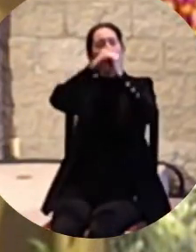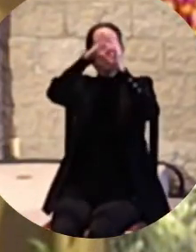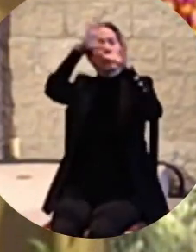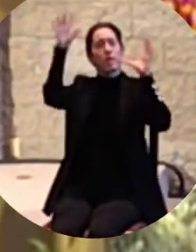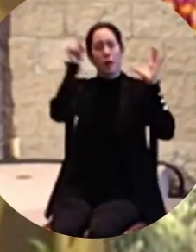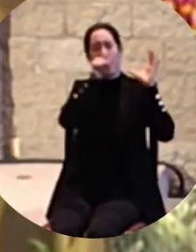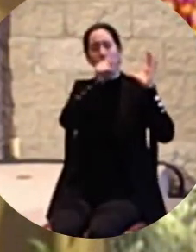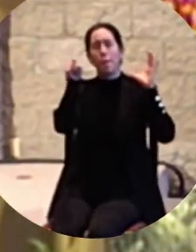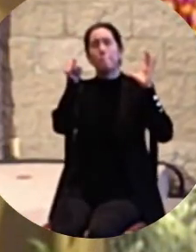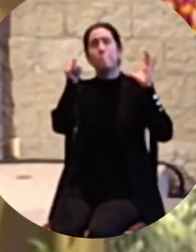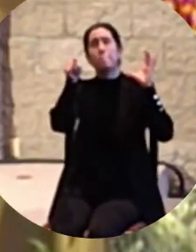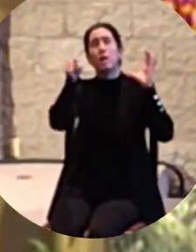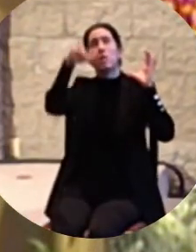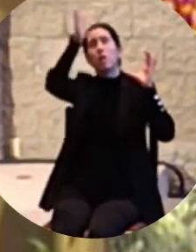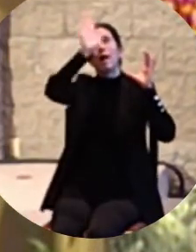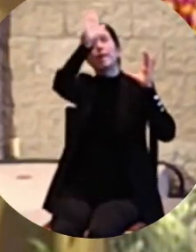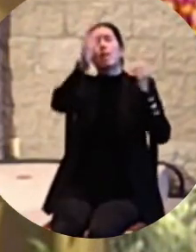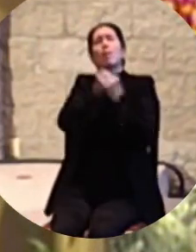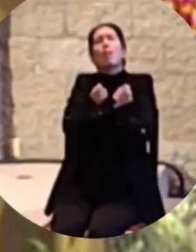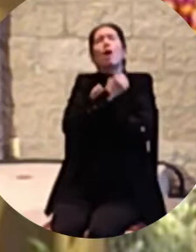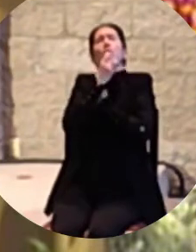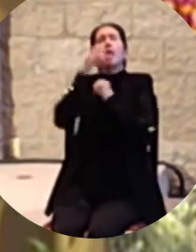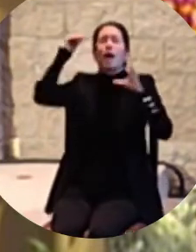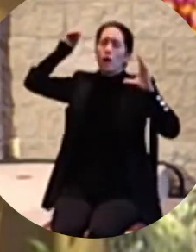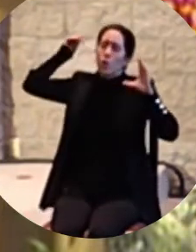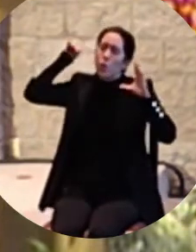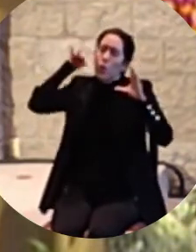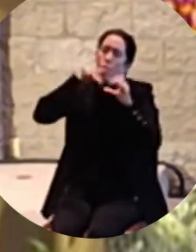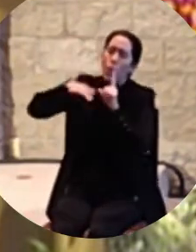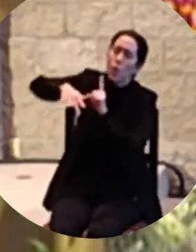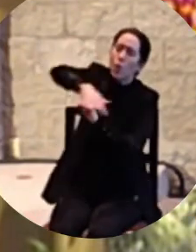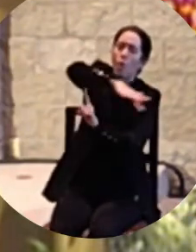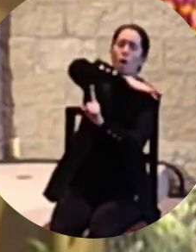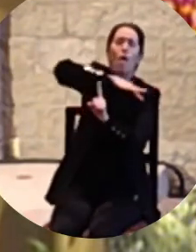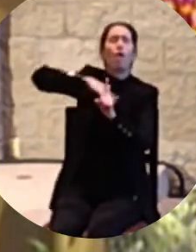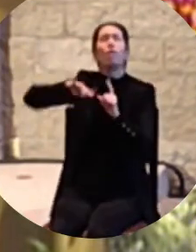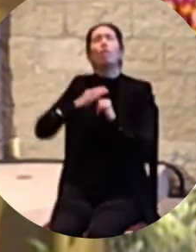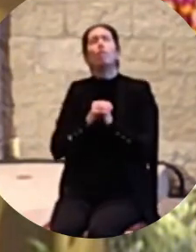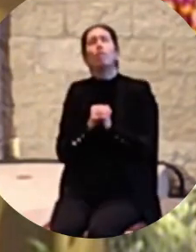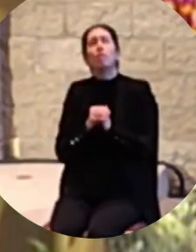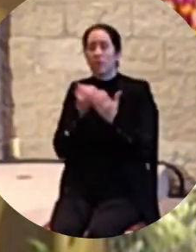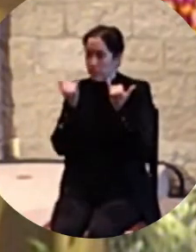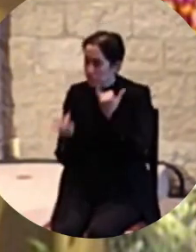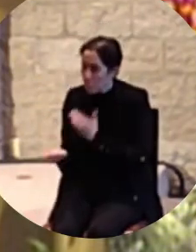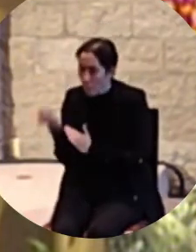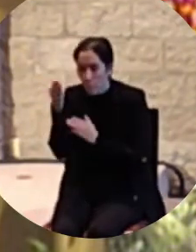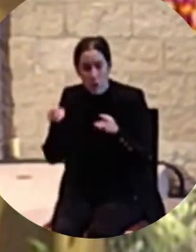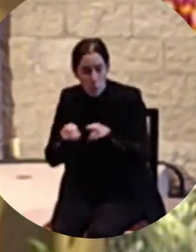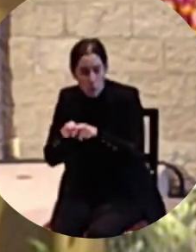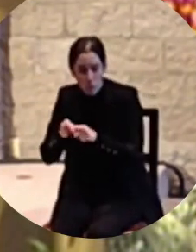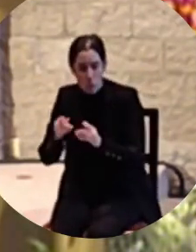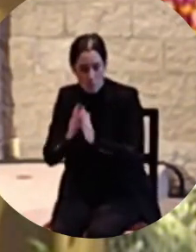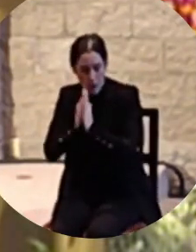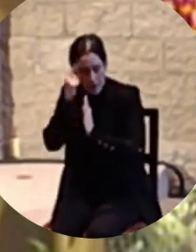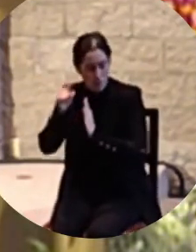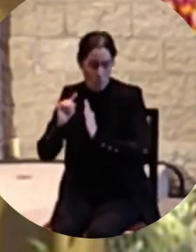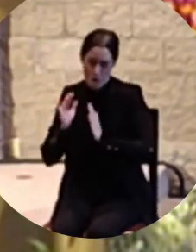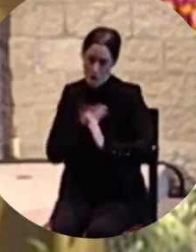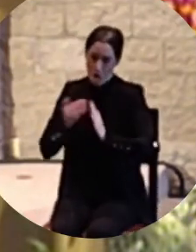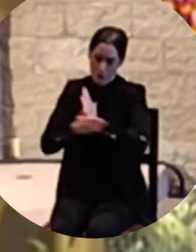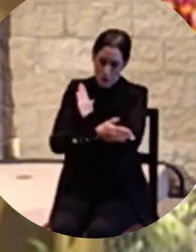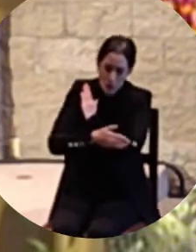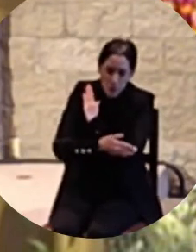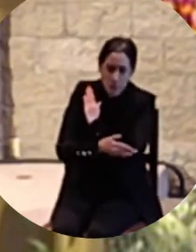light. This morning, we also pray for our country. We pray for a peaceful transition of power